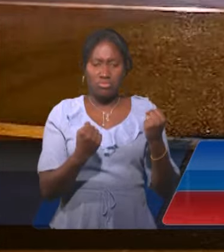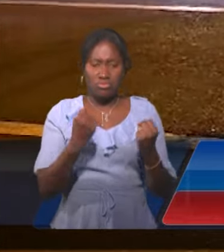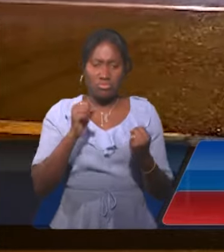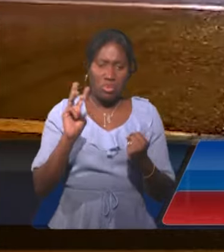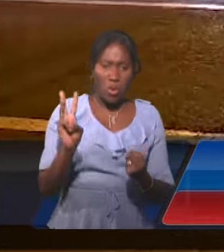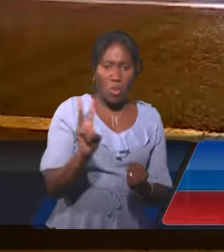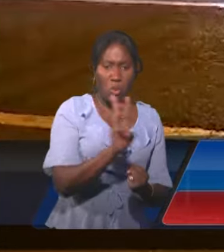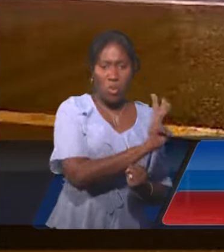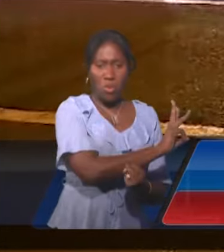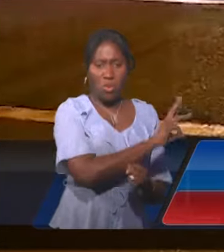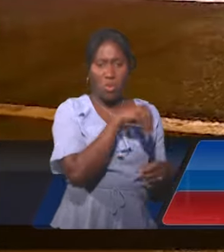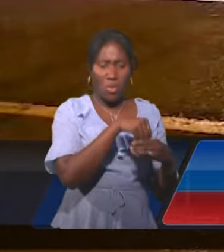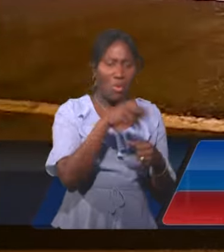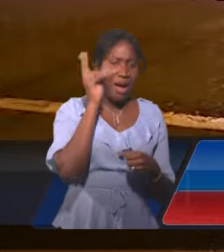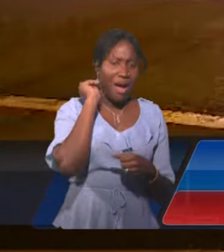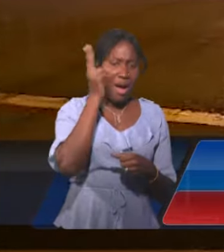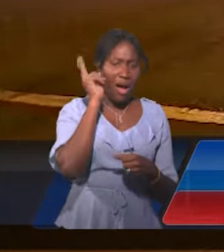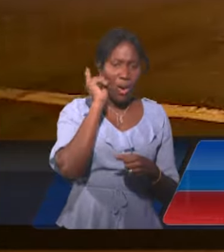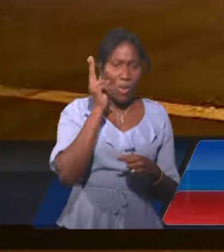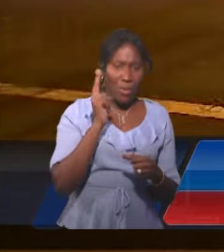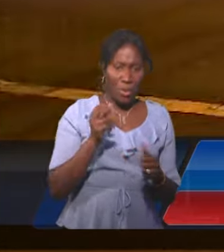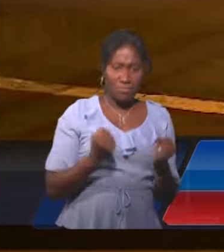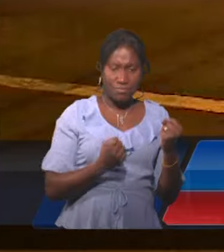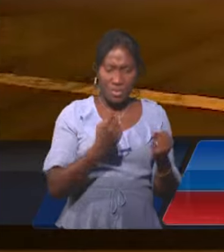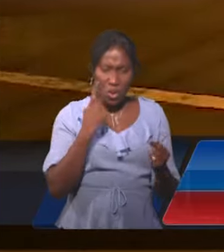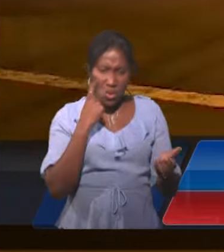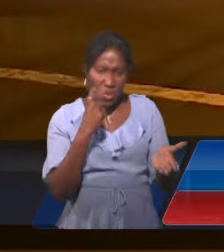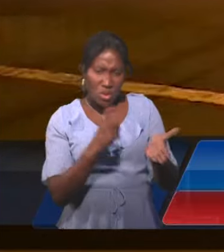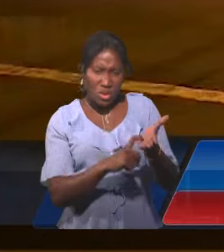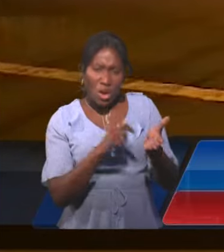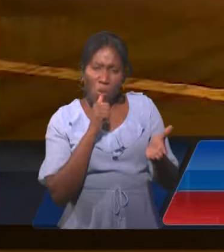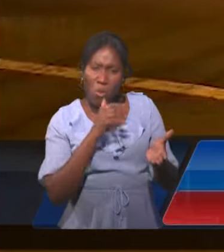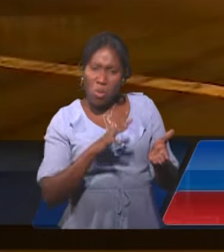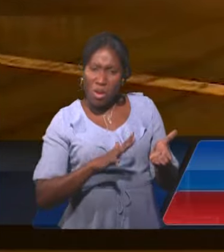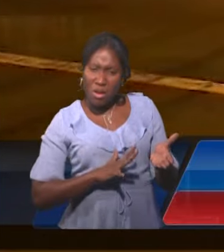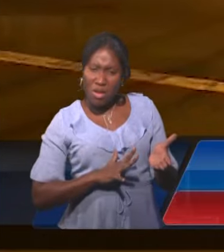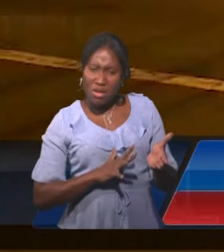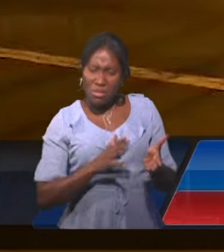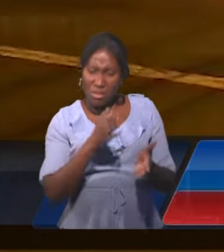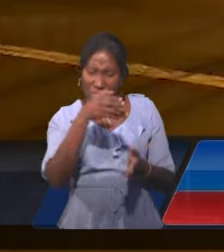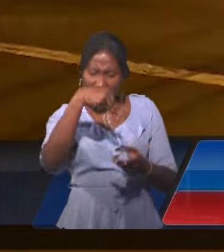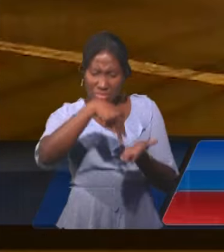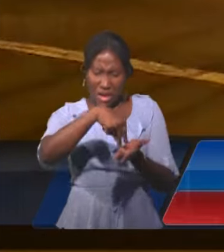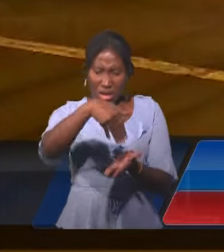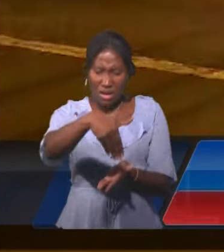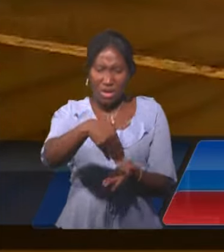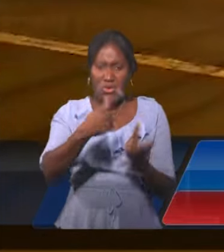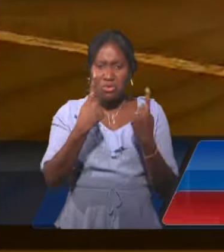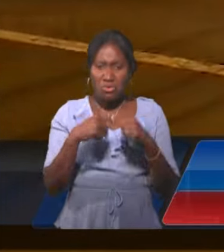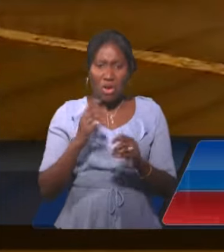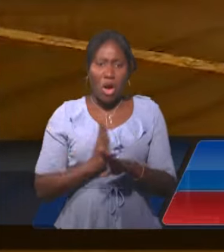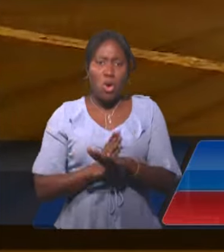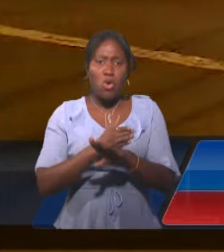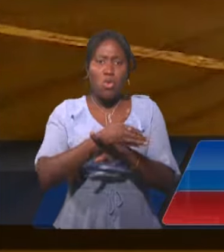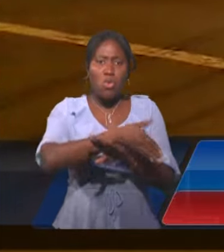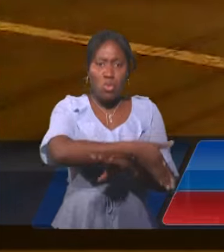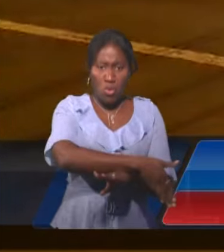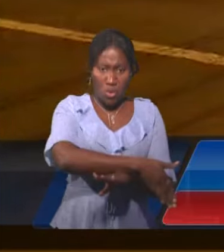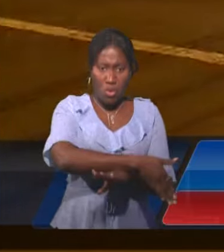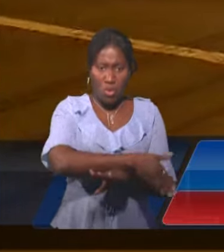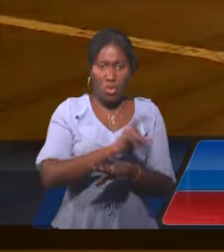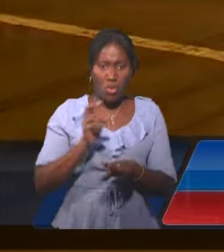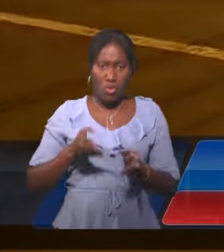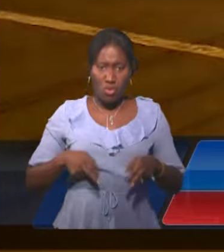west along Claude Noel Highway, Lowlands, when he noticed a woman in the middle of his pathway attempting to cross over the northern